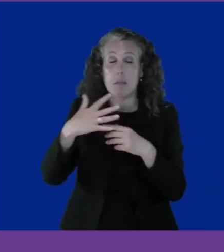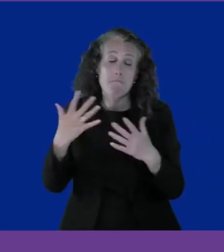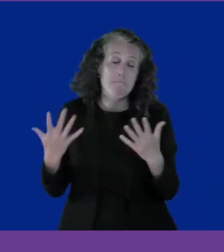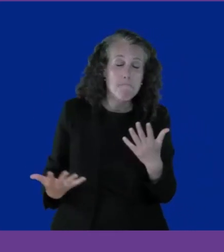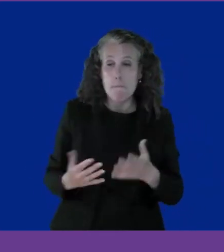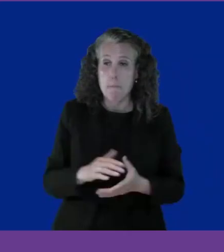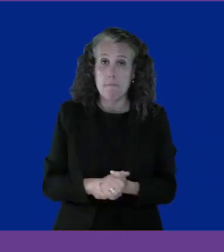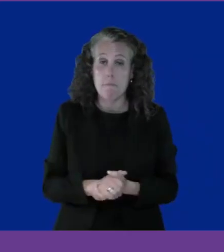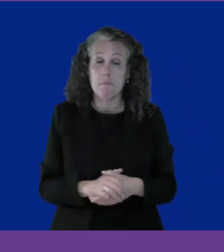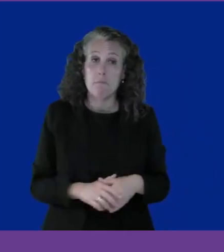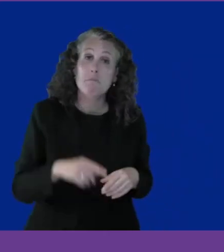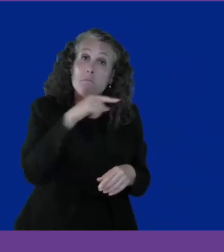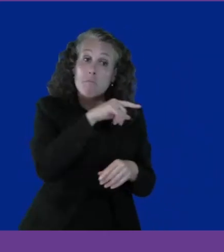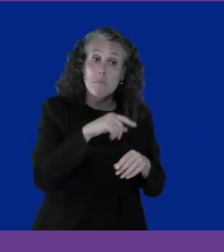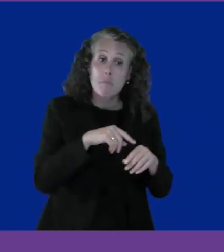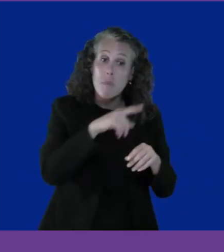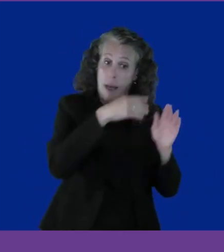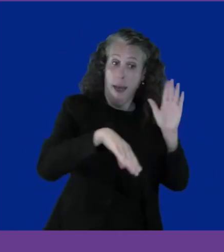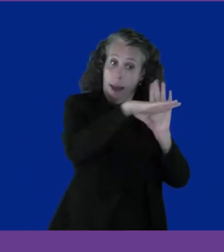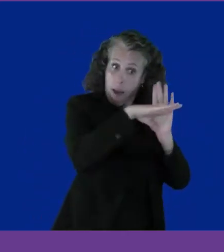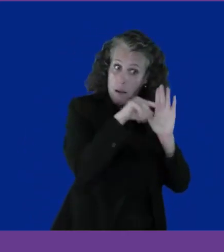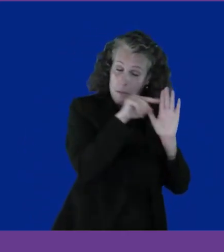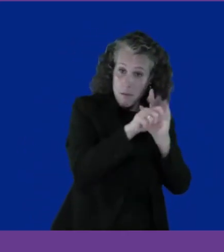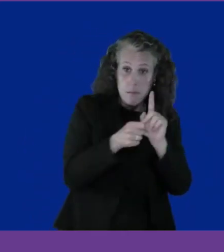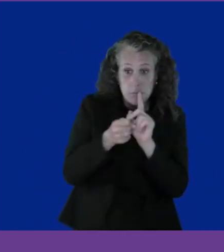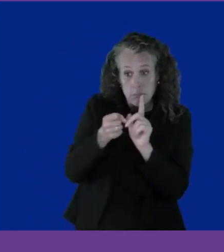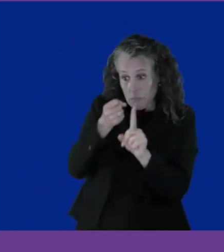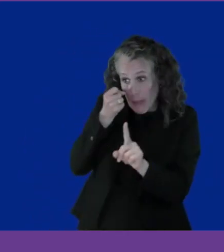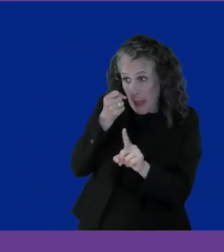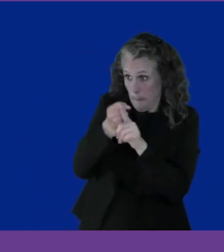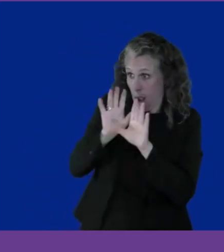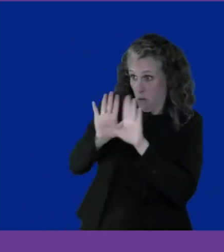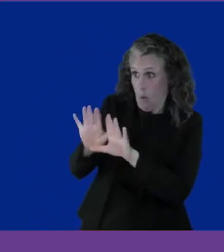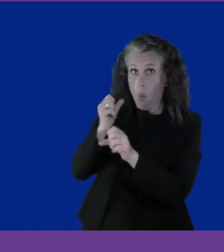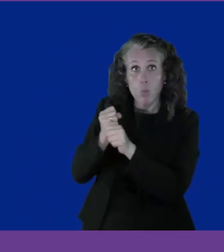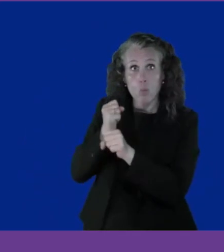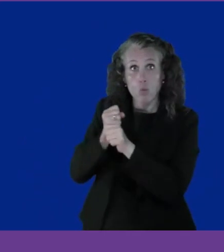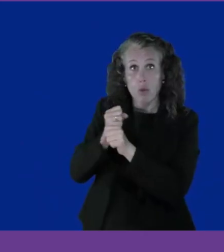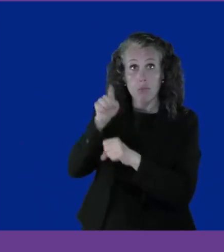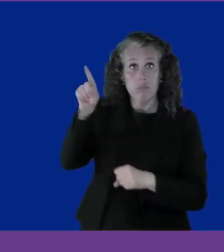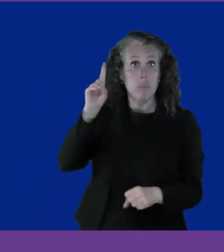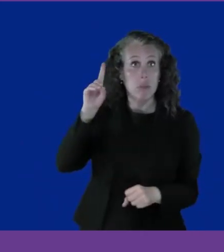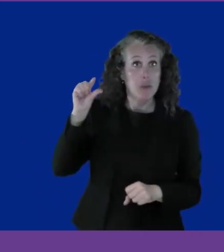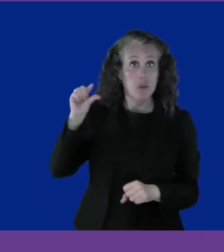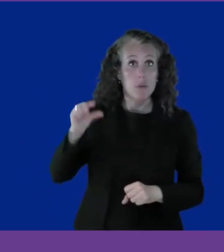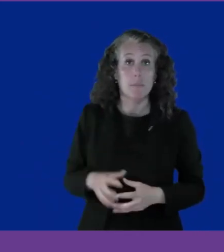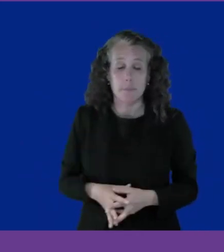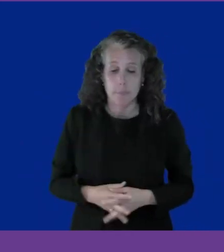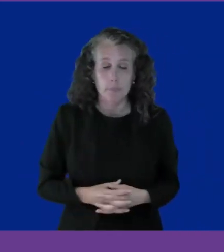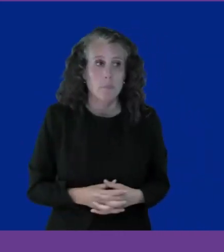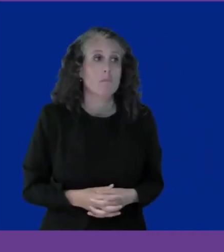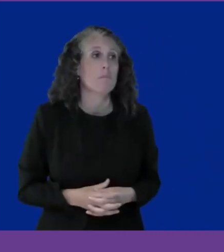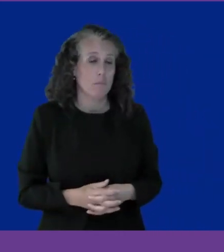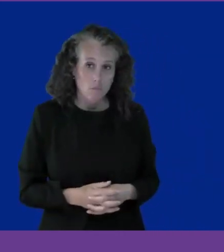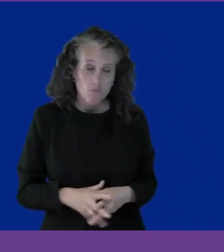the EAA impact on the work of your DG? Okay, thank you.